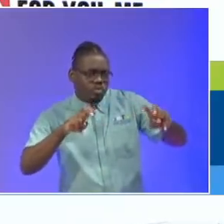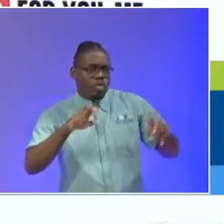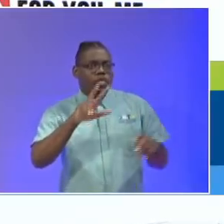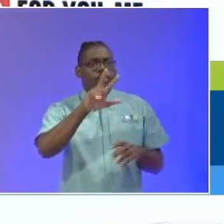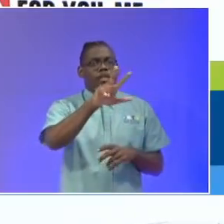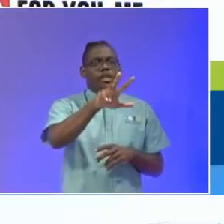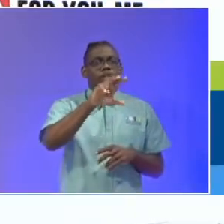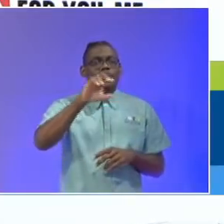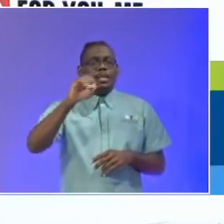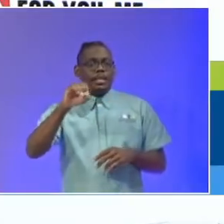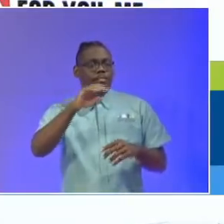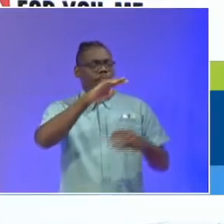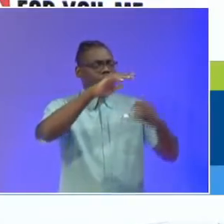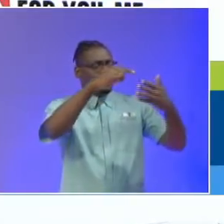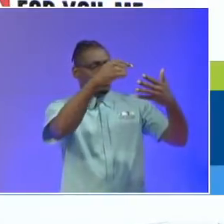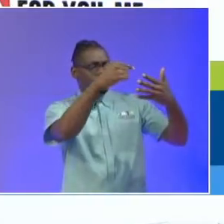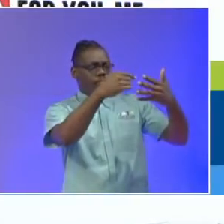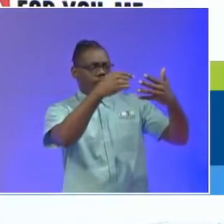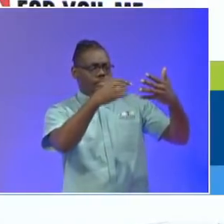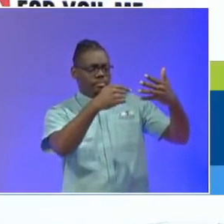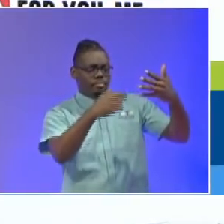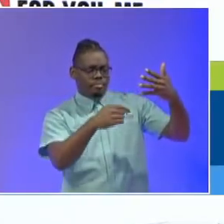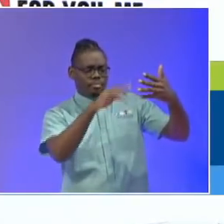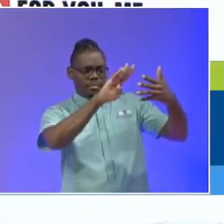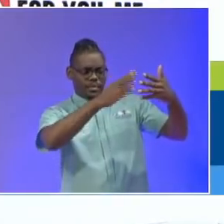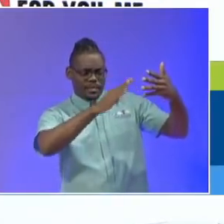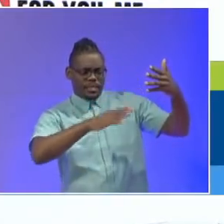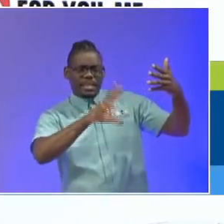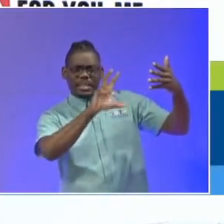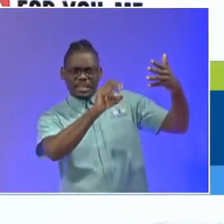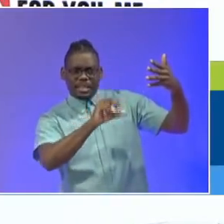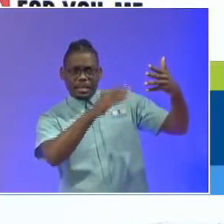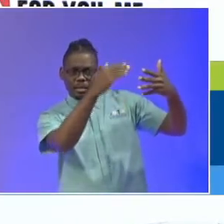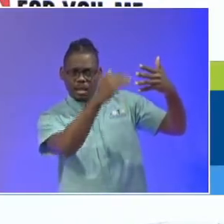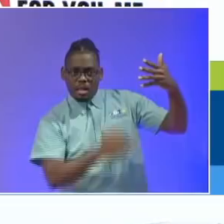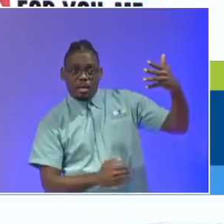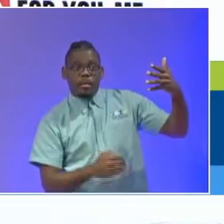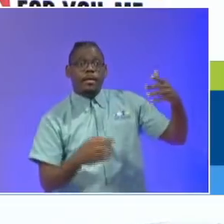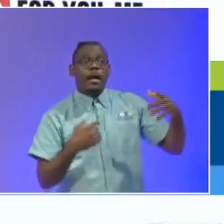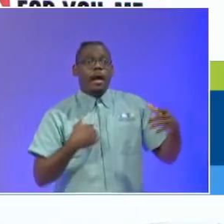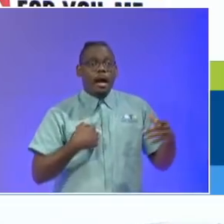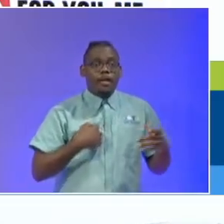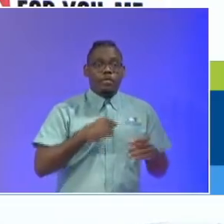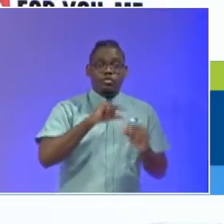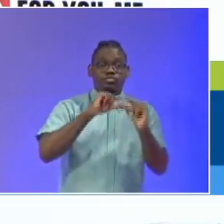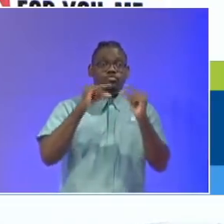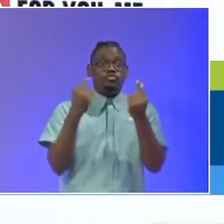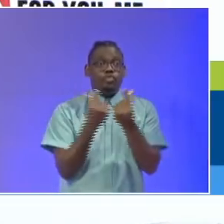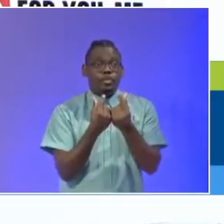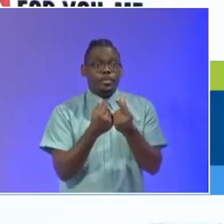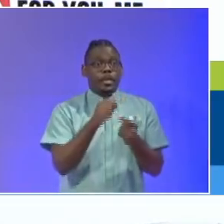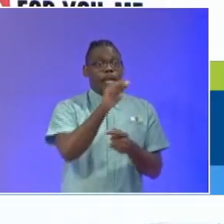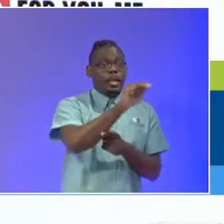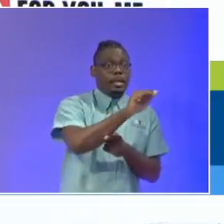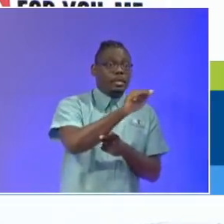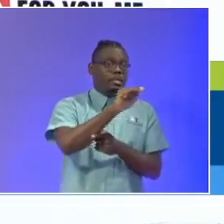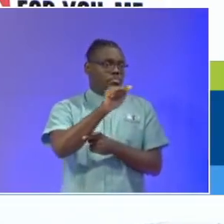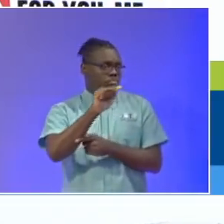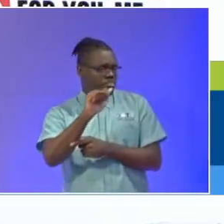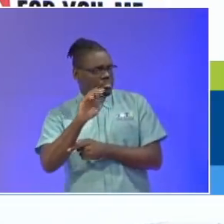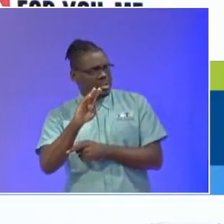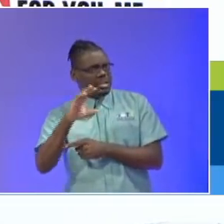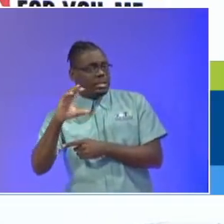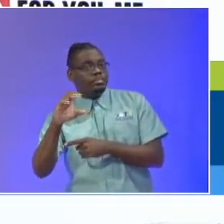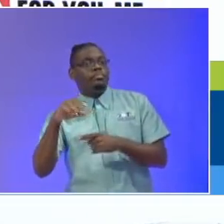agencies here. University of the West Indies, Consortium of Disability Organizations, Tobago Regional